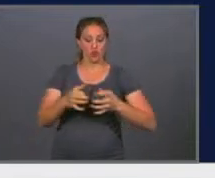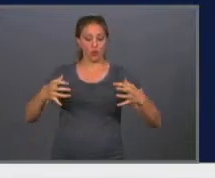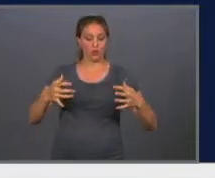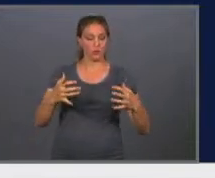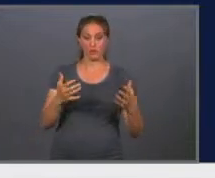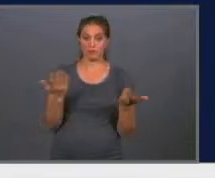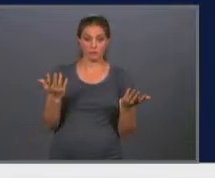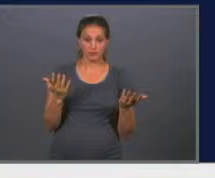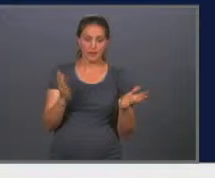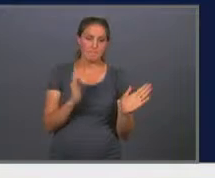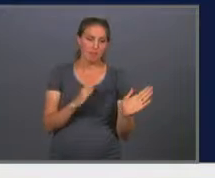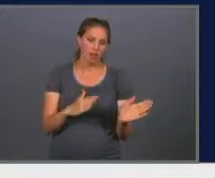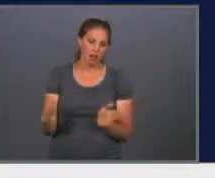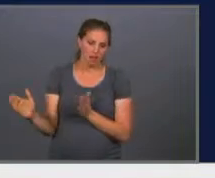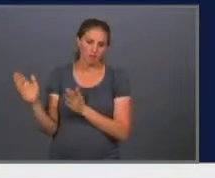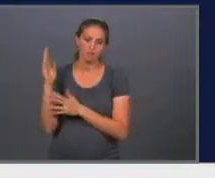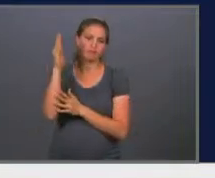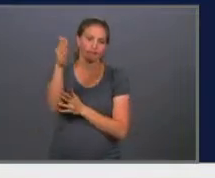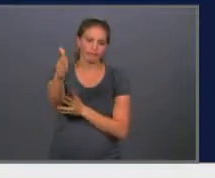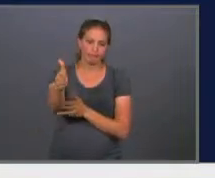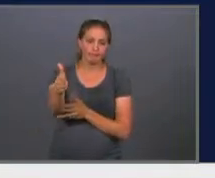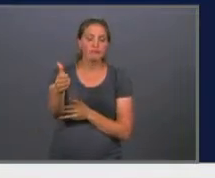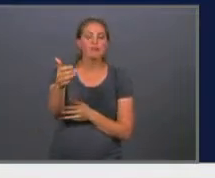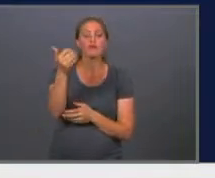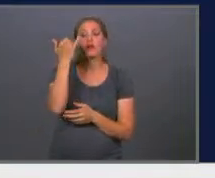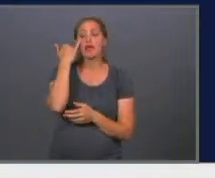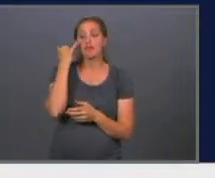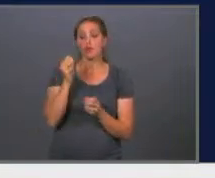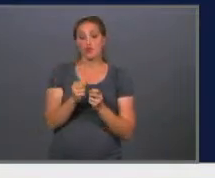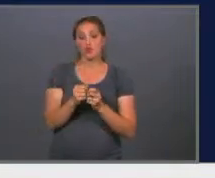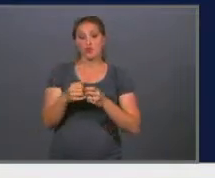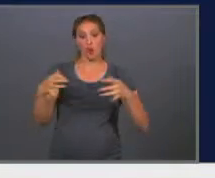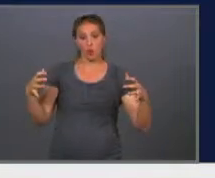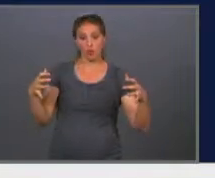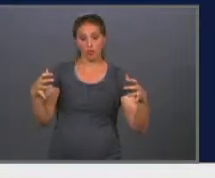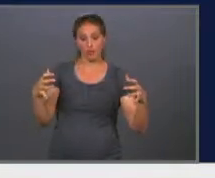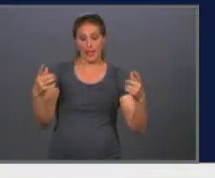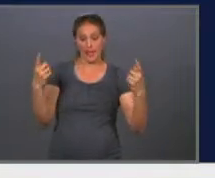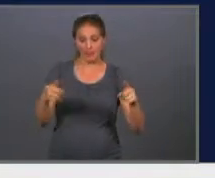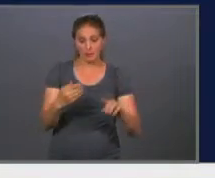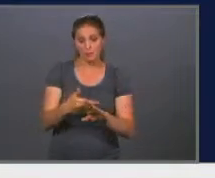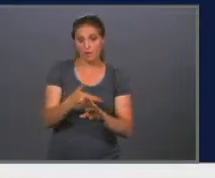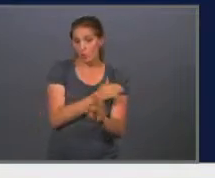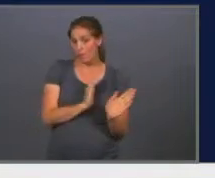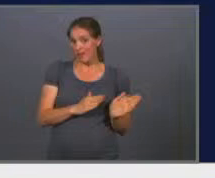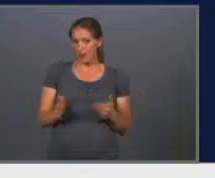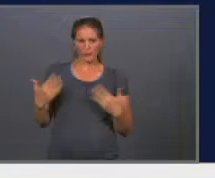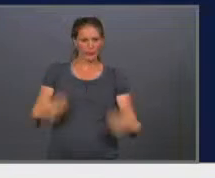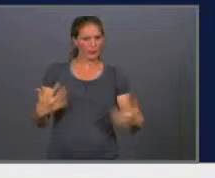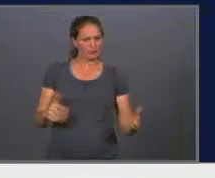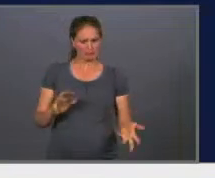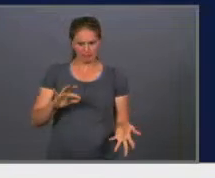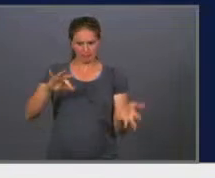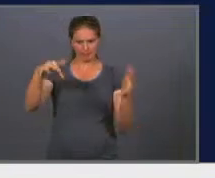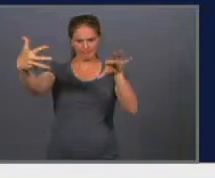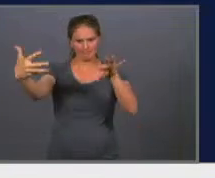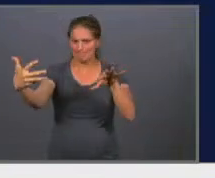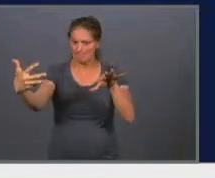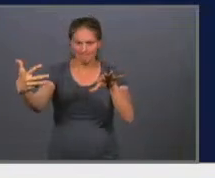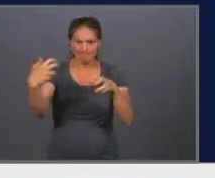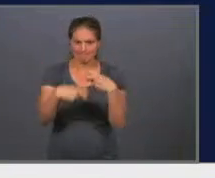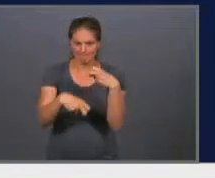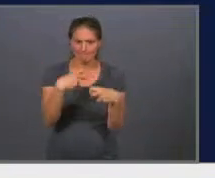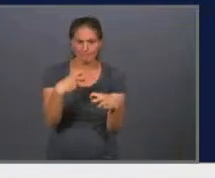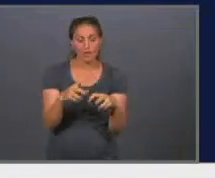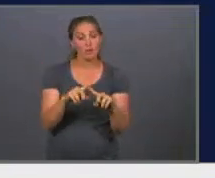ahead. If the growth precedes the planning, then you have a real mess. But if you